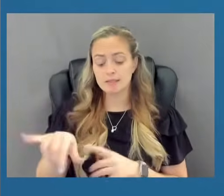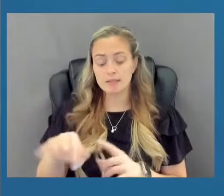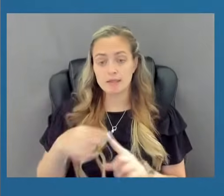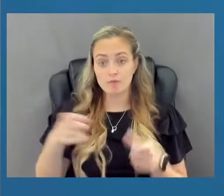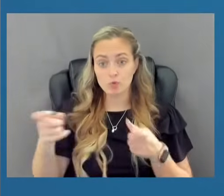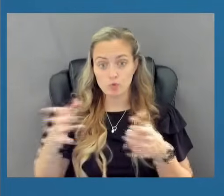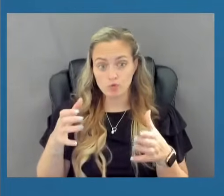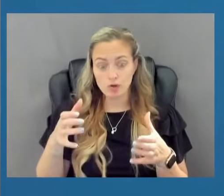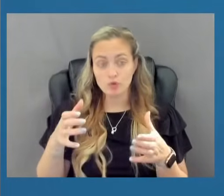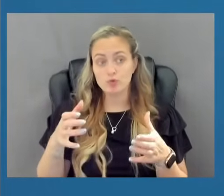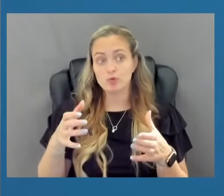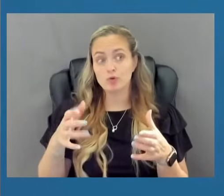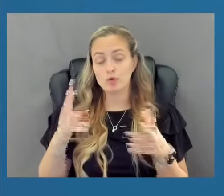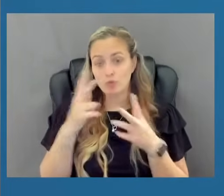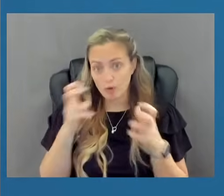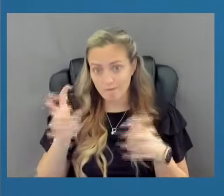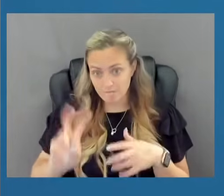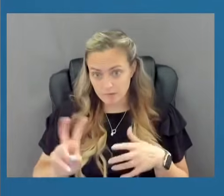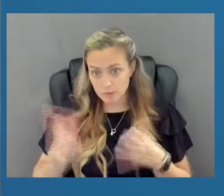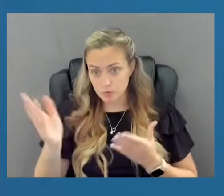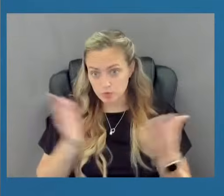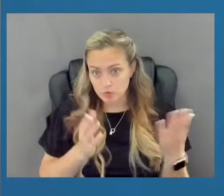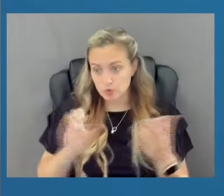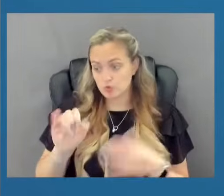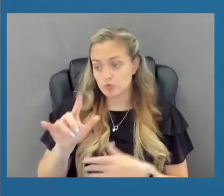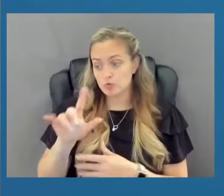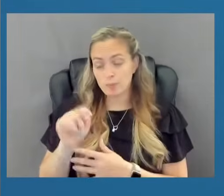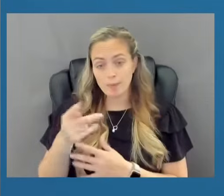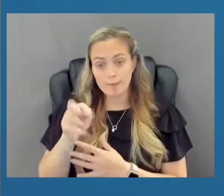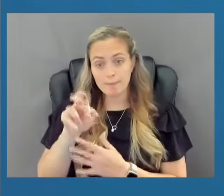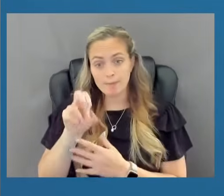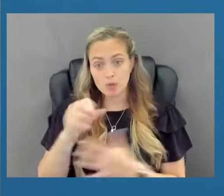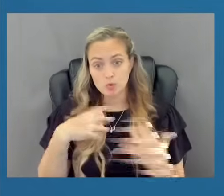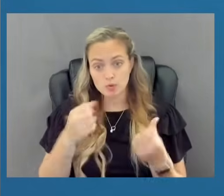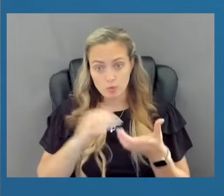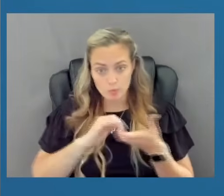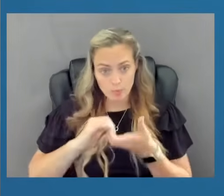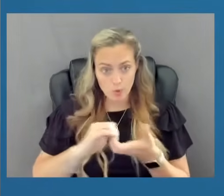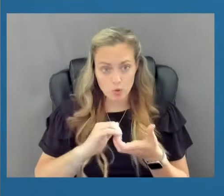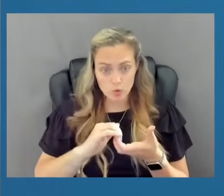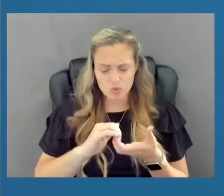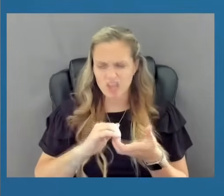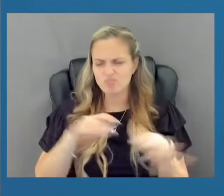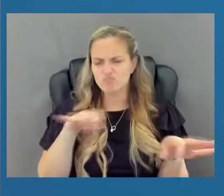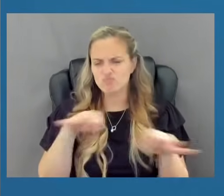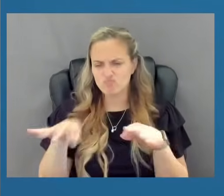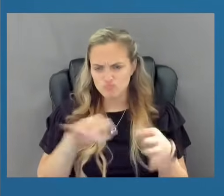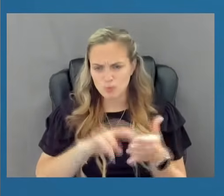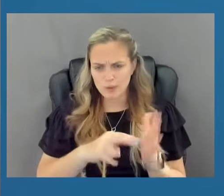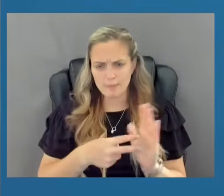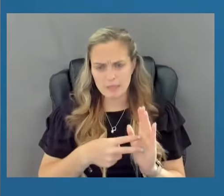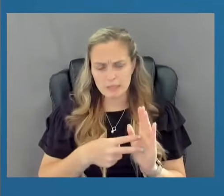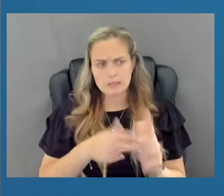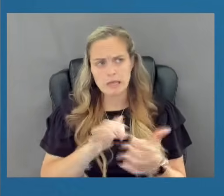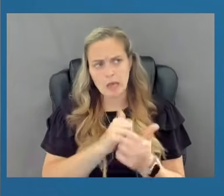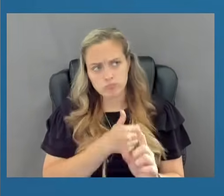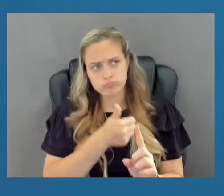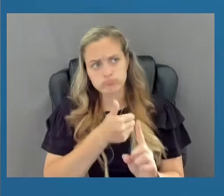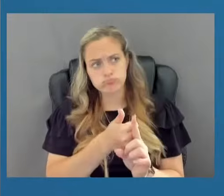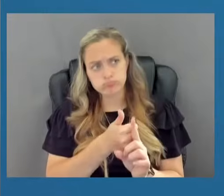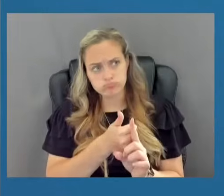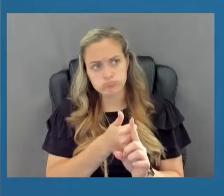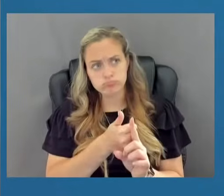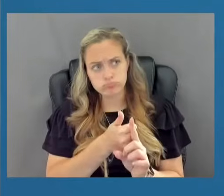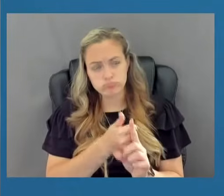Victim Crime Services from St. Peter's Health Partners, who will give an account of what this really means to real